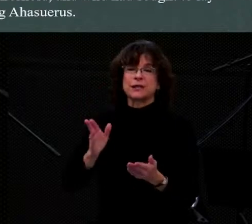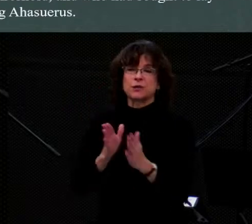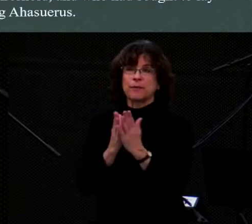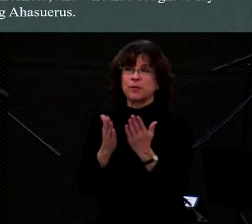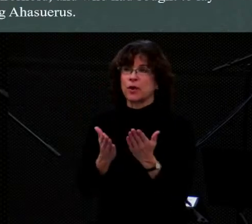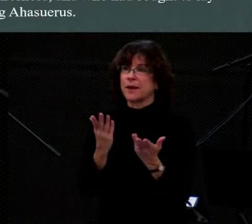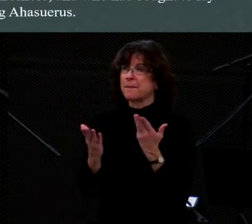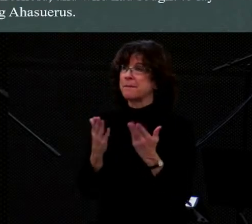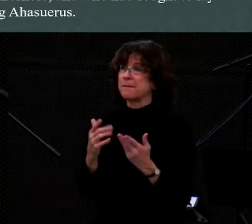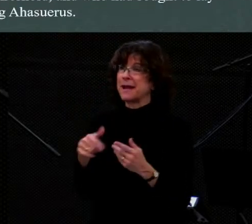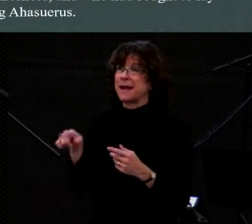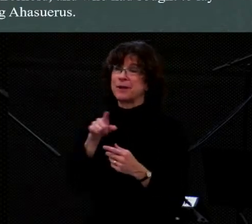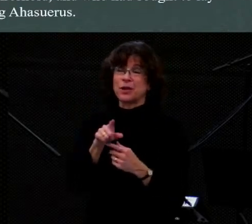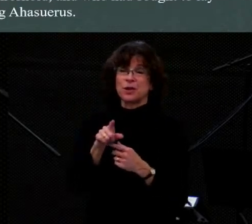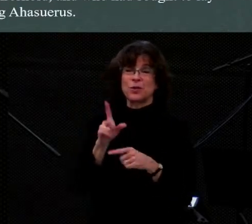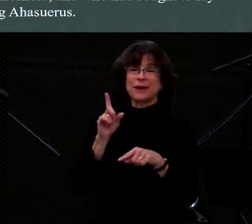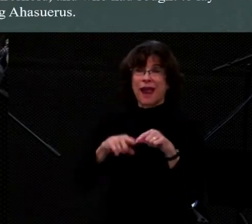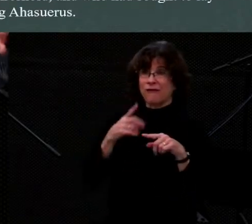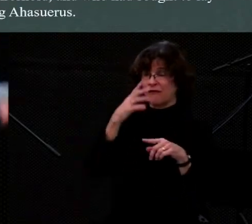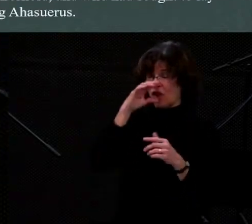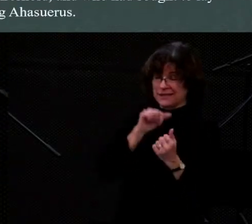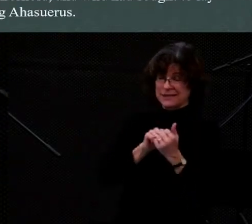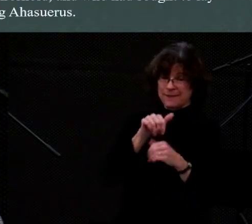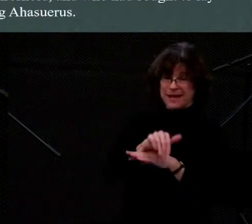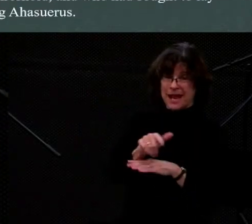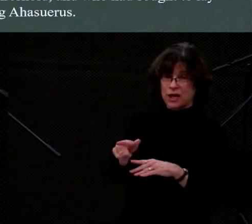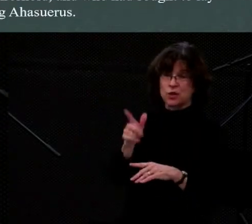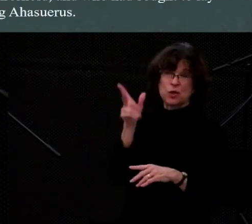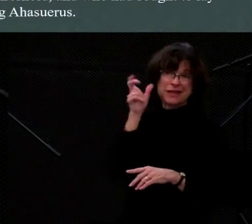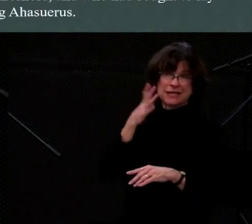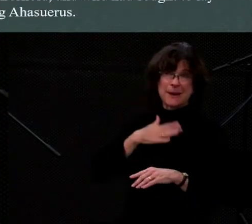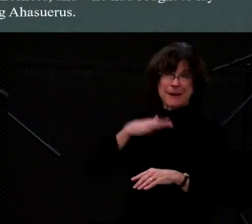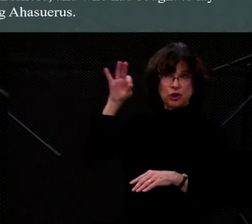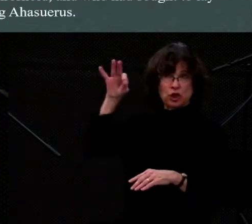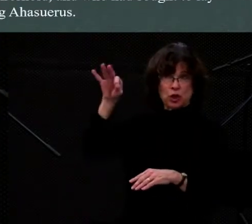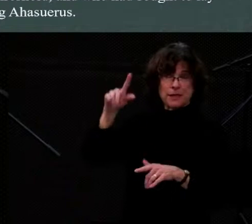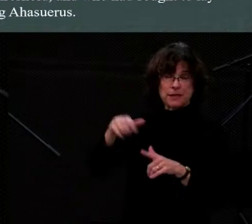podcast of my sermons. If you can't fall asleep, you're like, does it every time.